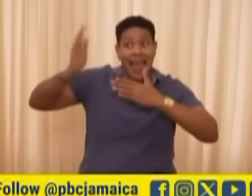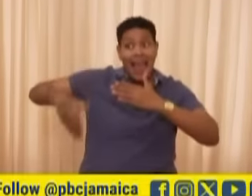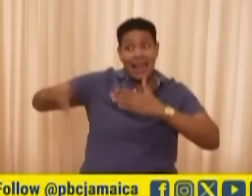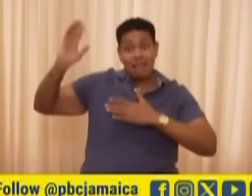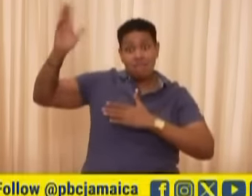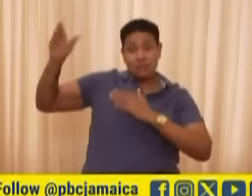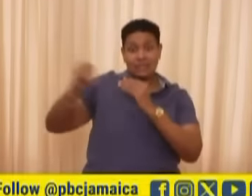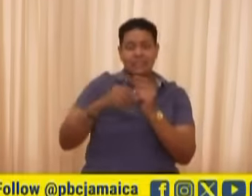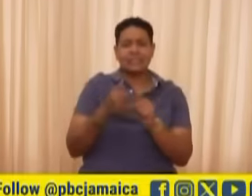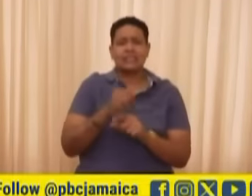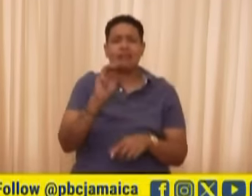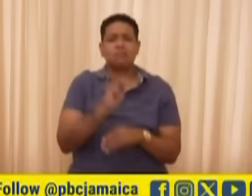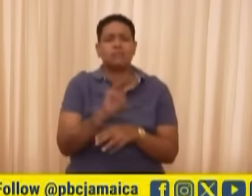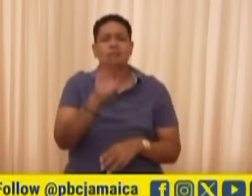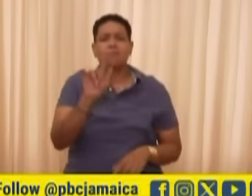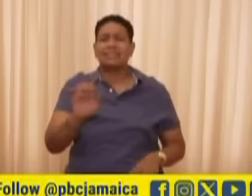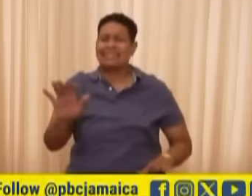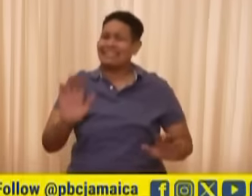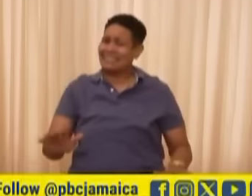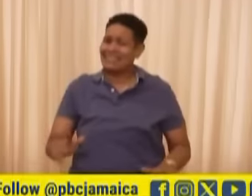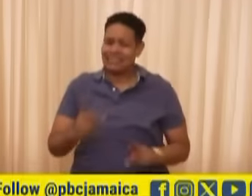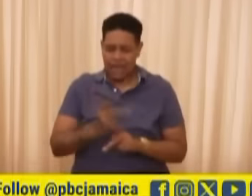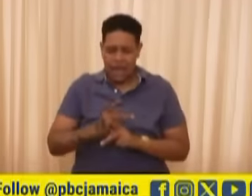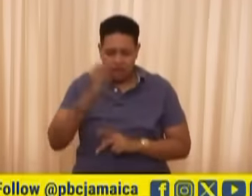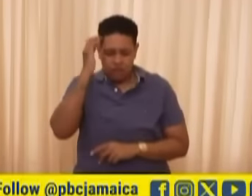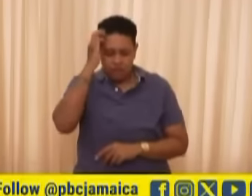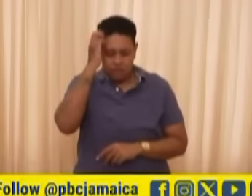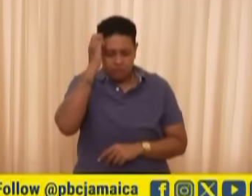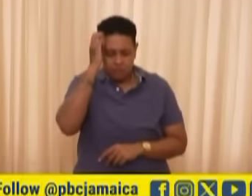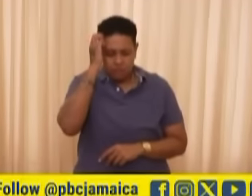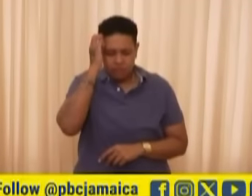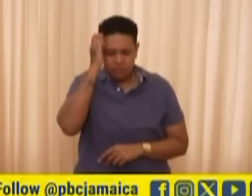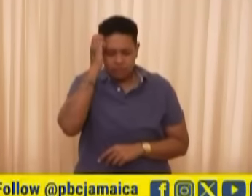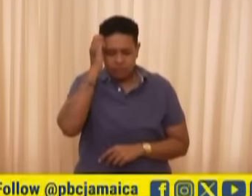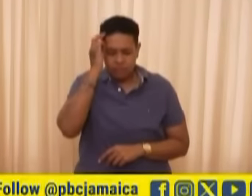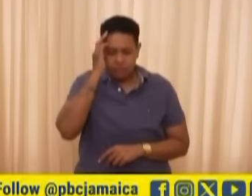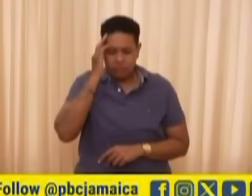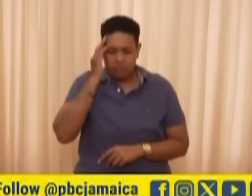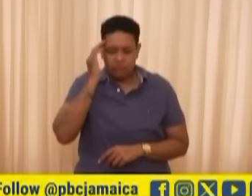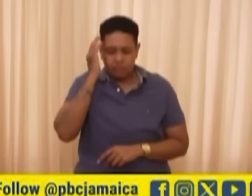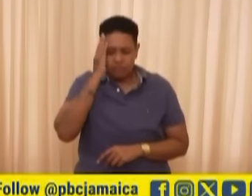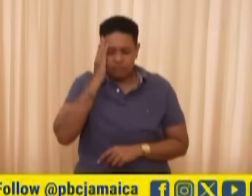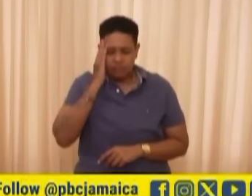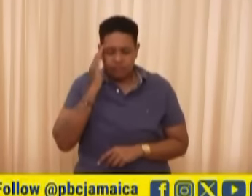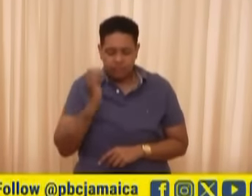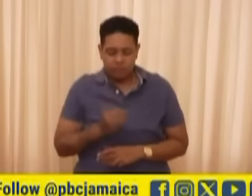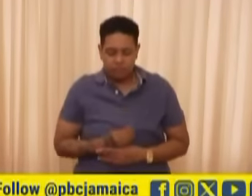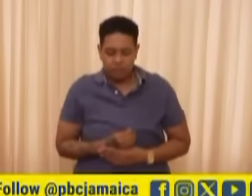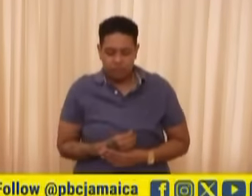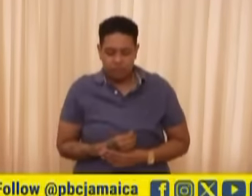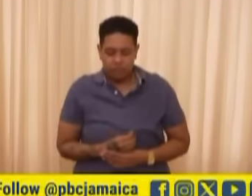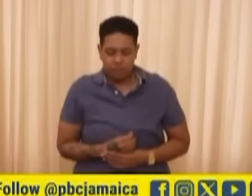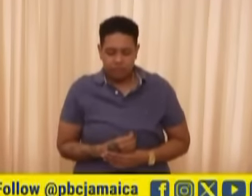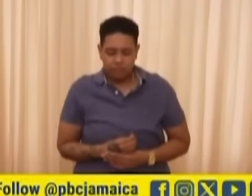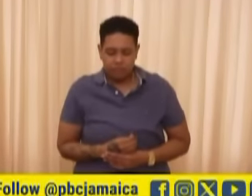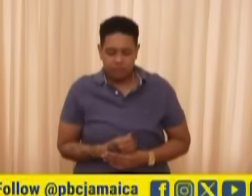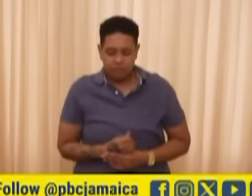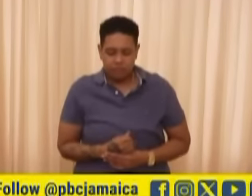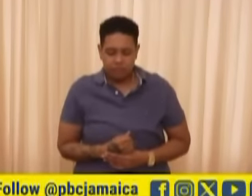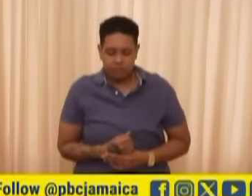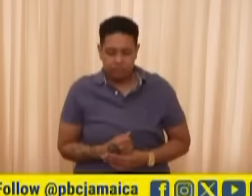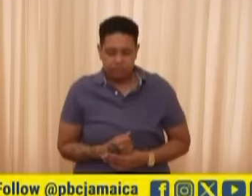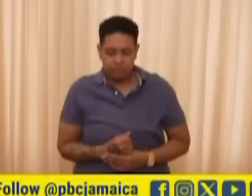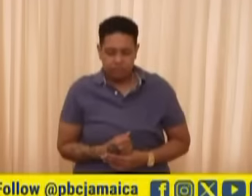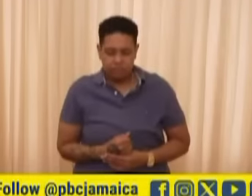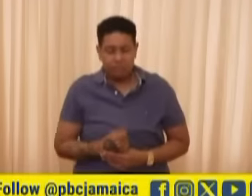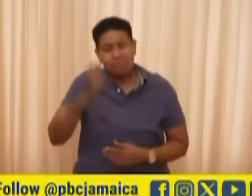of Minister Mackenzie. And I can understand the reluctance of persons who are attached to that community and attached